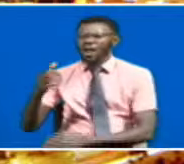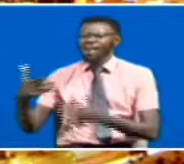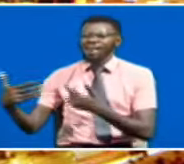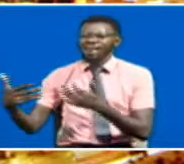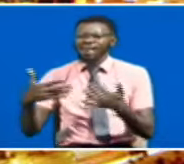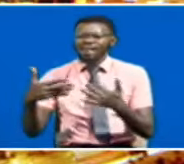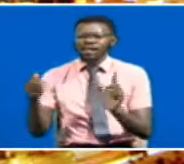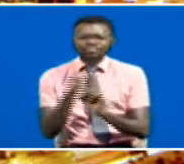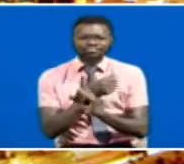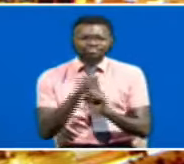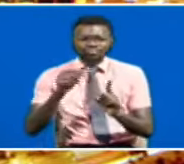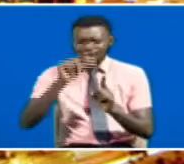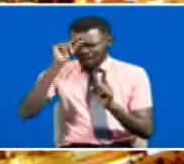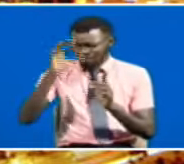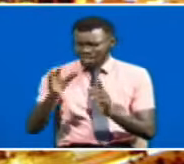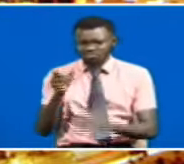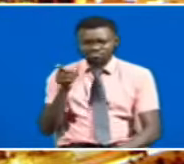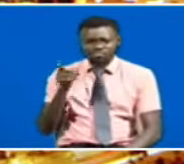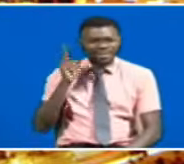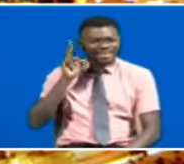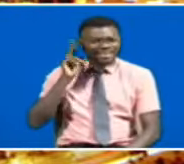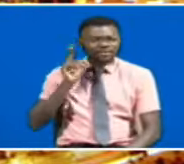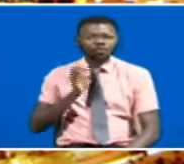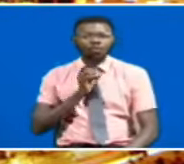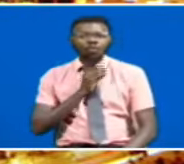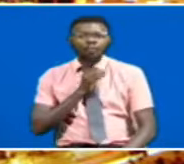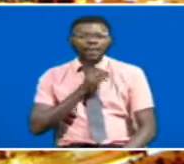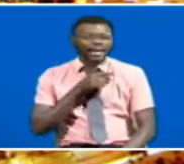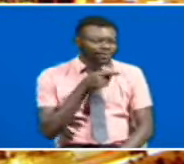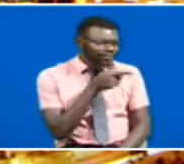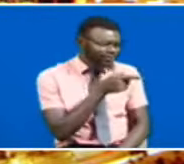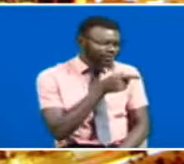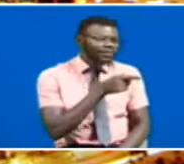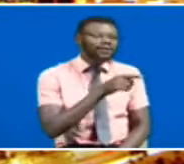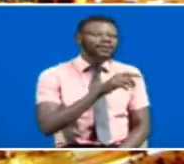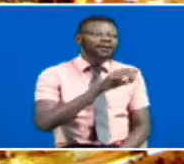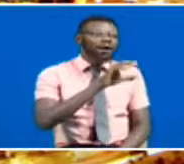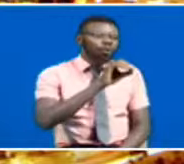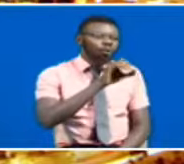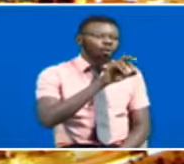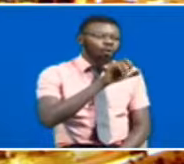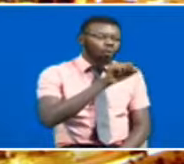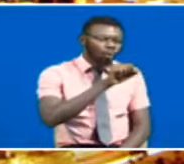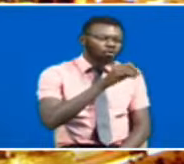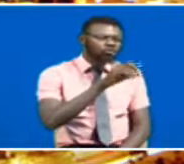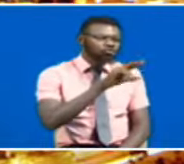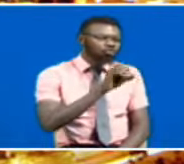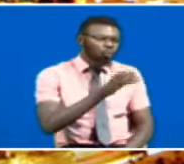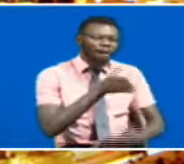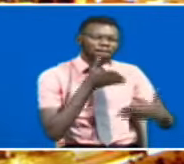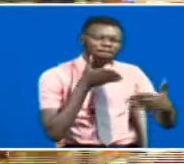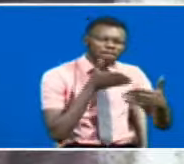akimshtumu Osoro kwa kuwa kizingiti kikubwa katika jitihada za kimaendeleo kaunti ya Kisii.